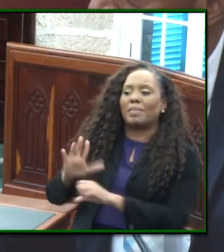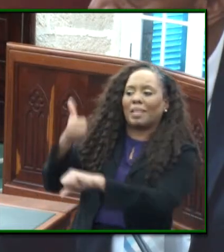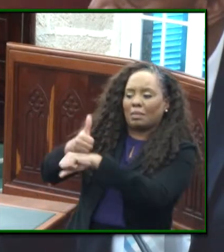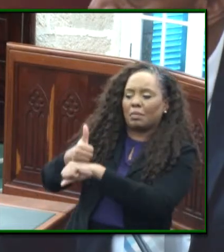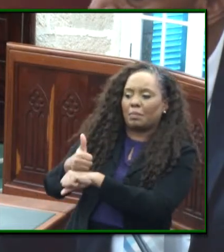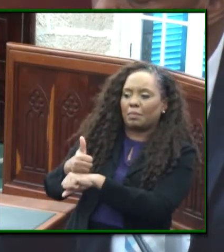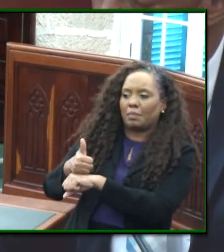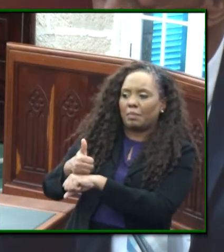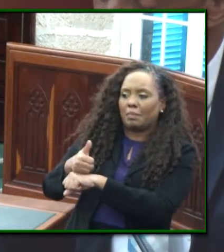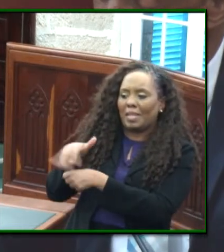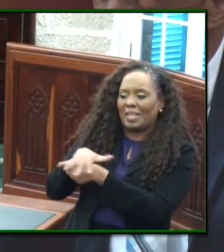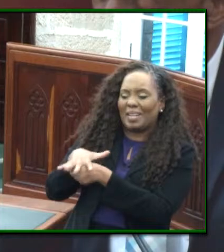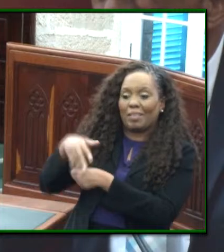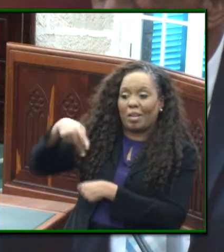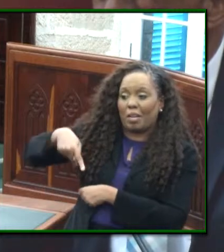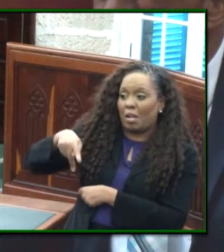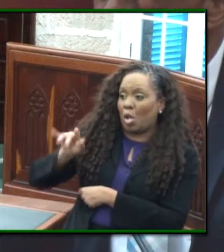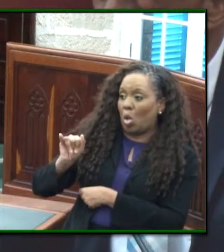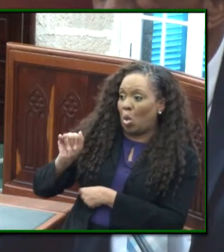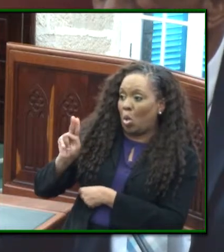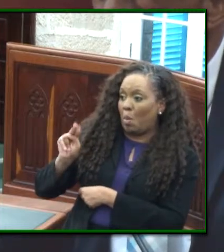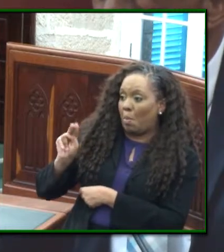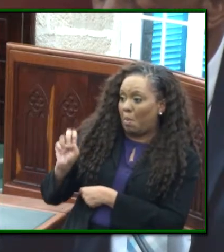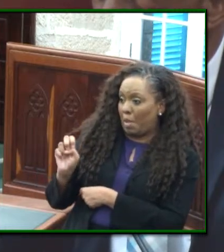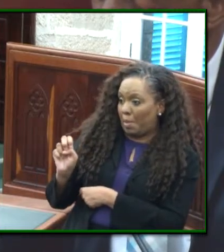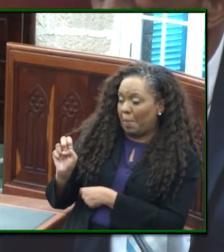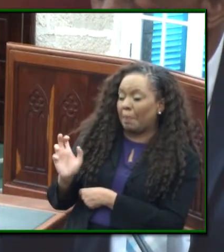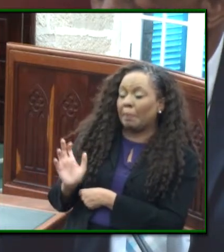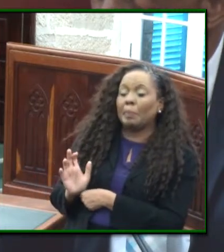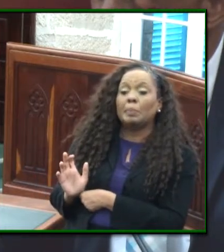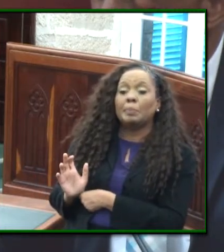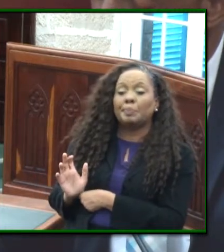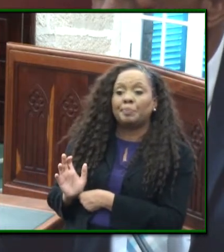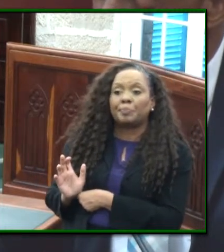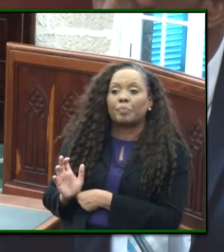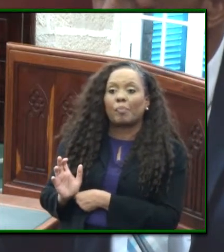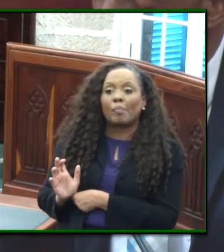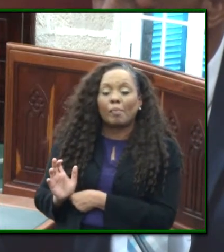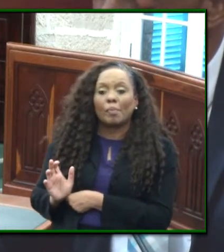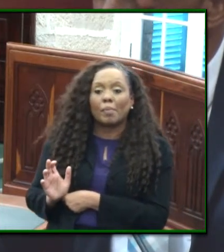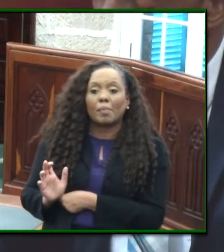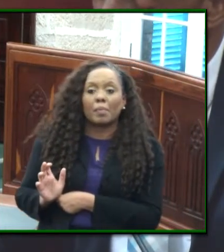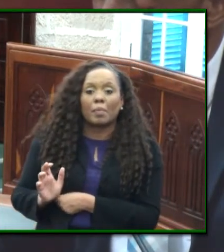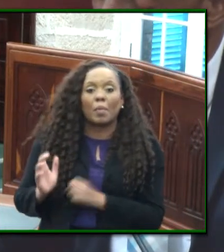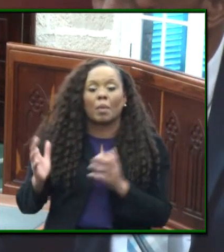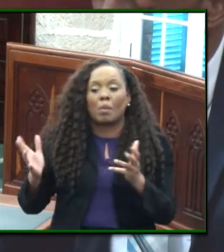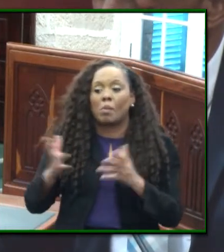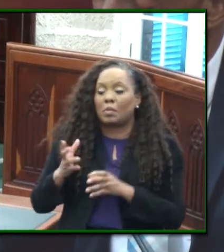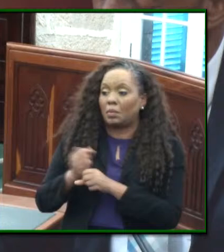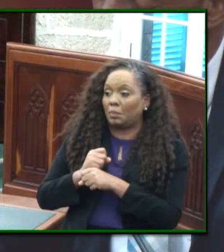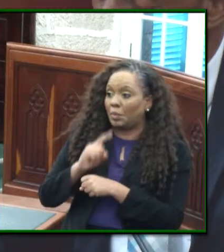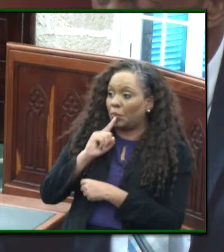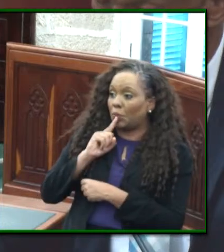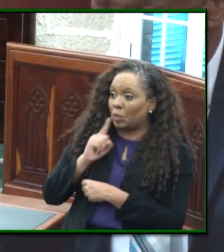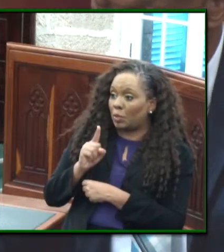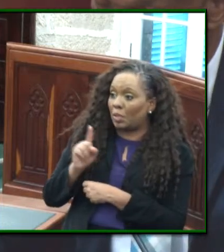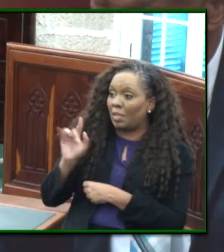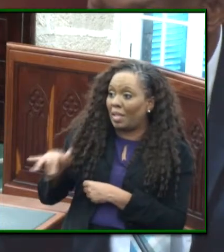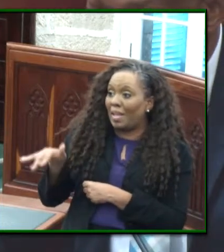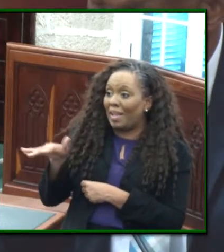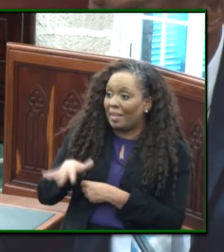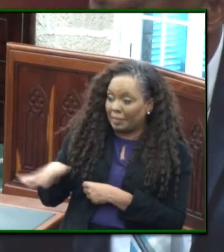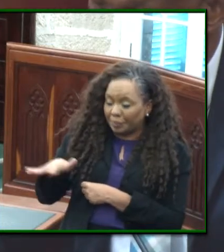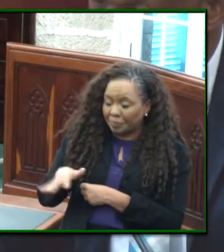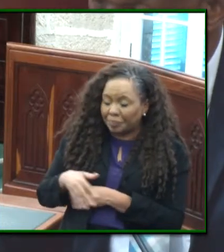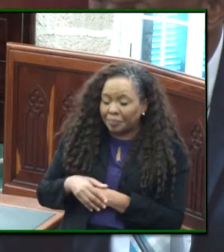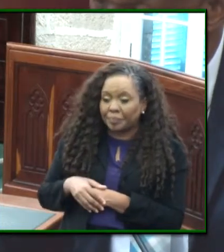was made that we would defer that and make sure that we install the cameras in the area of the